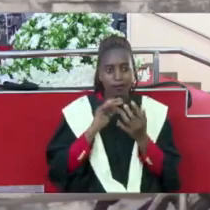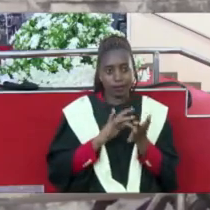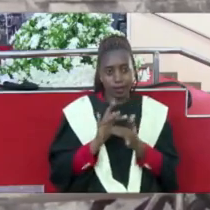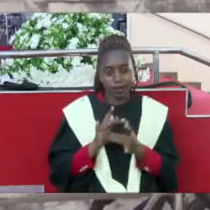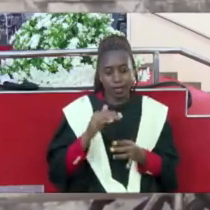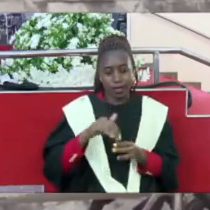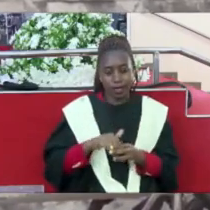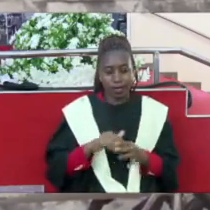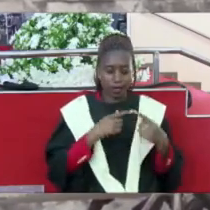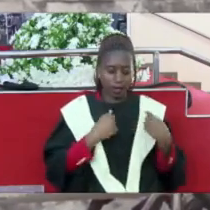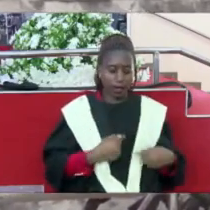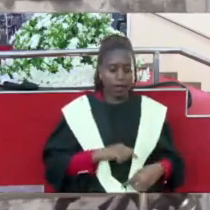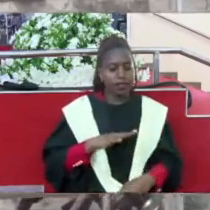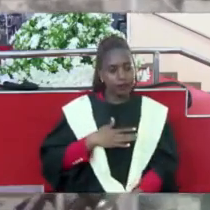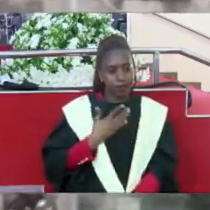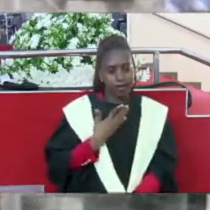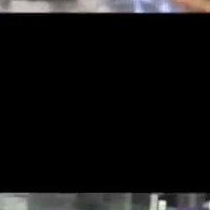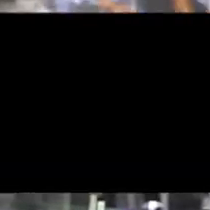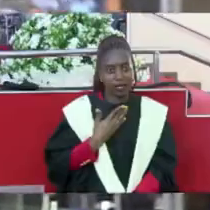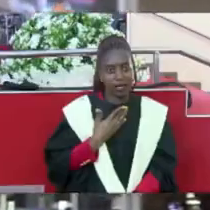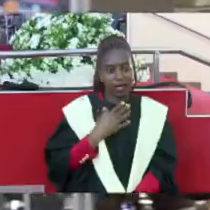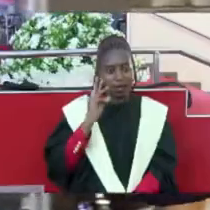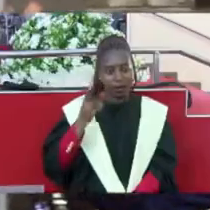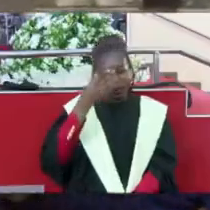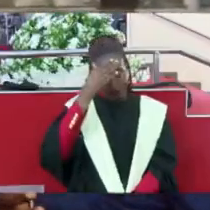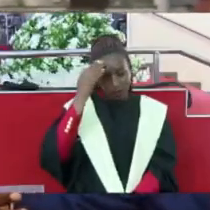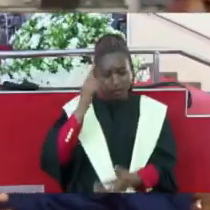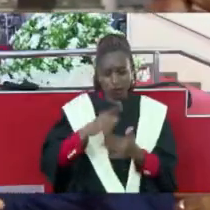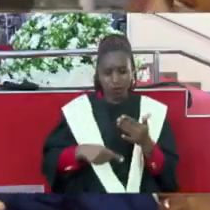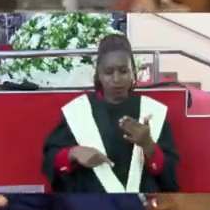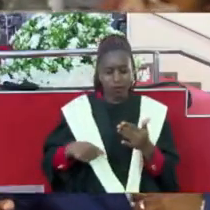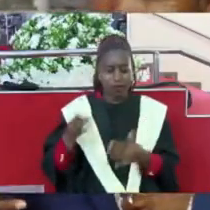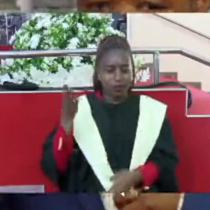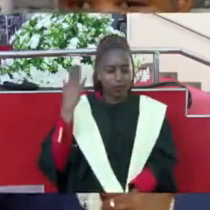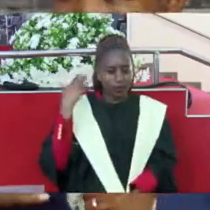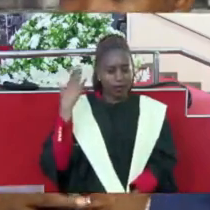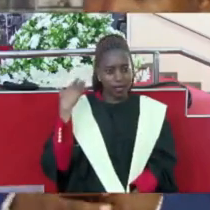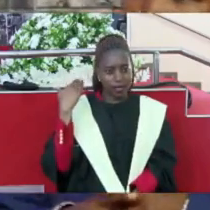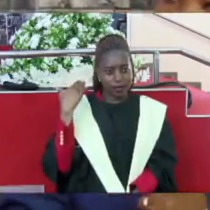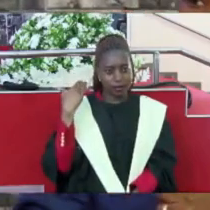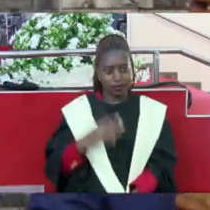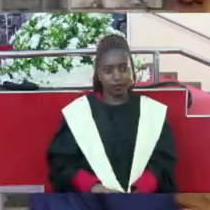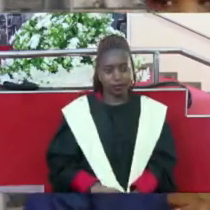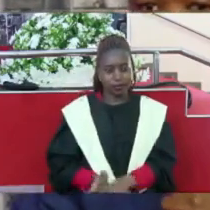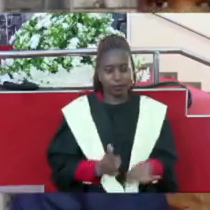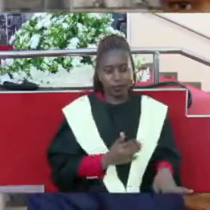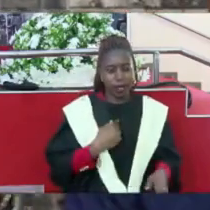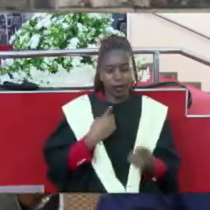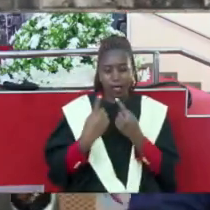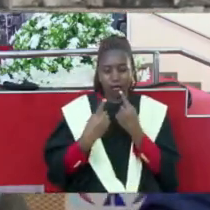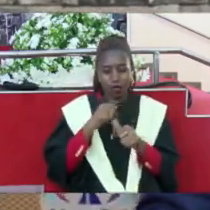are past. Sitabeba vitu ambavyo ni vya kitambo. Nimesema kuhusu kiremba because I said about kiremba.